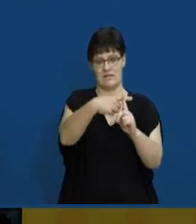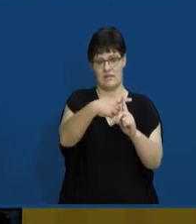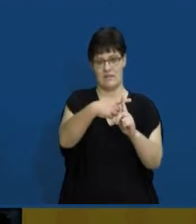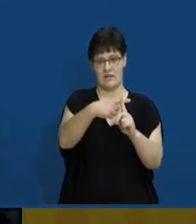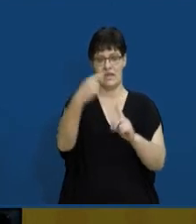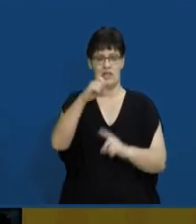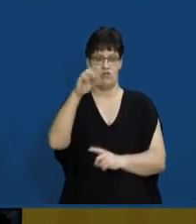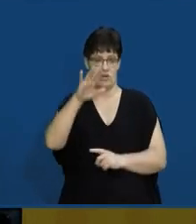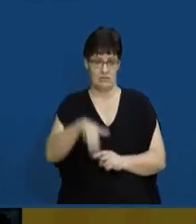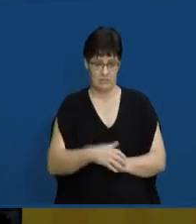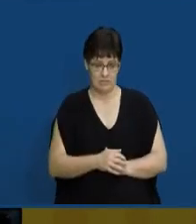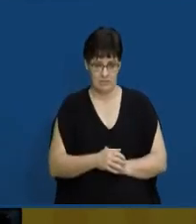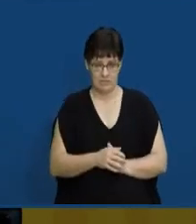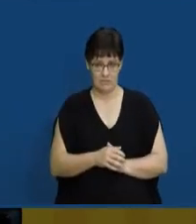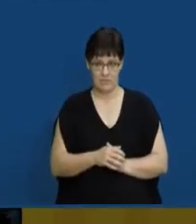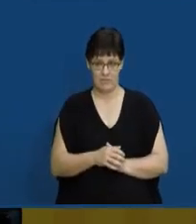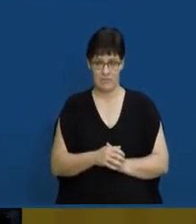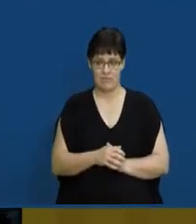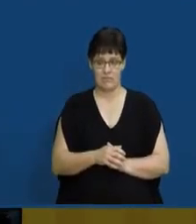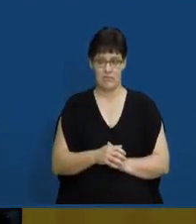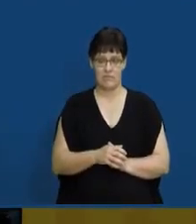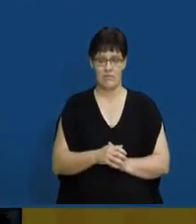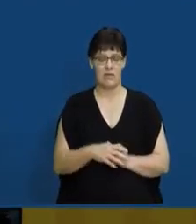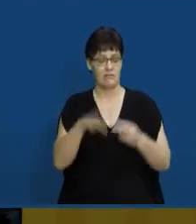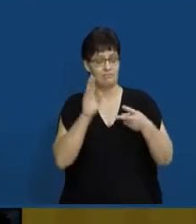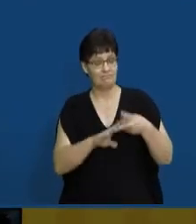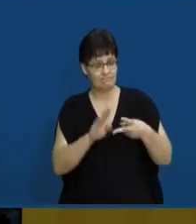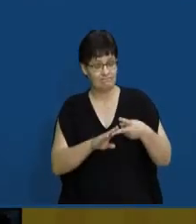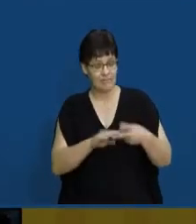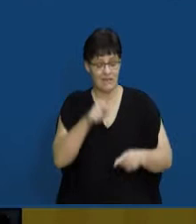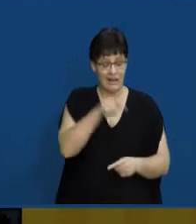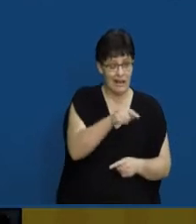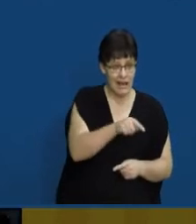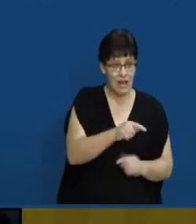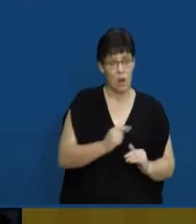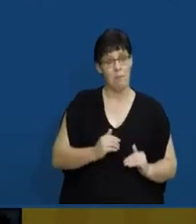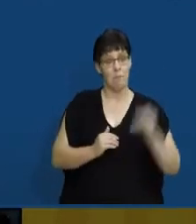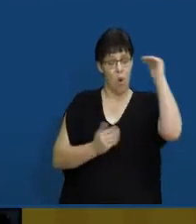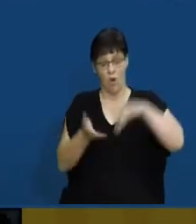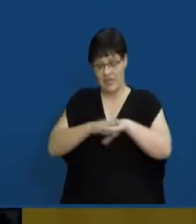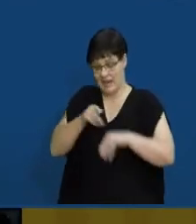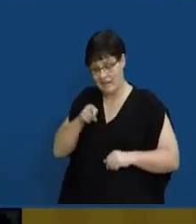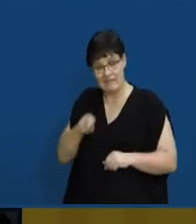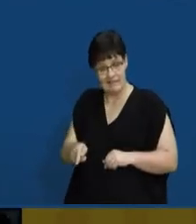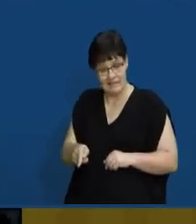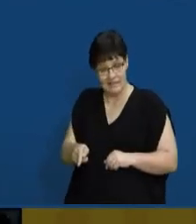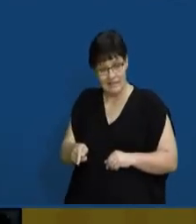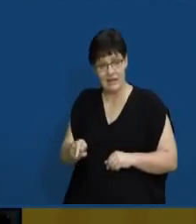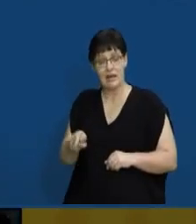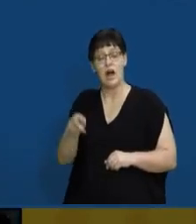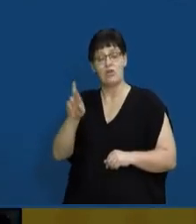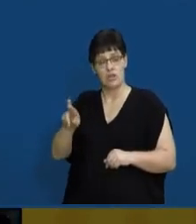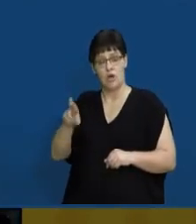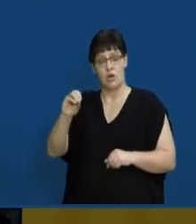gearing, right? On the other hand, if your interest rate is greater than your return on total